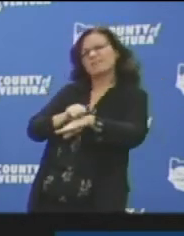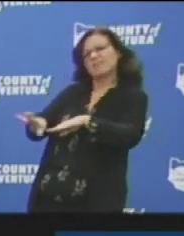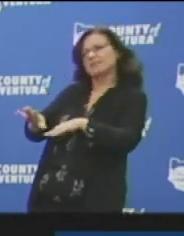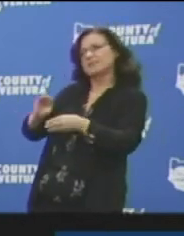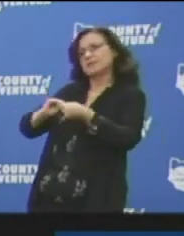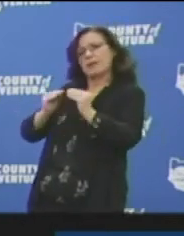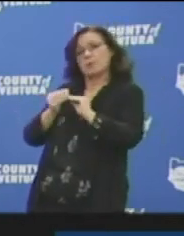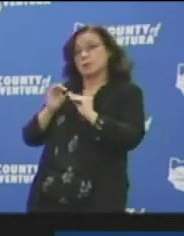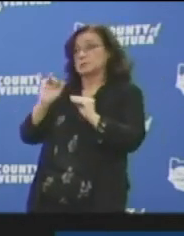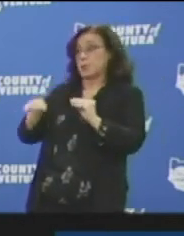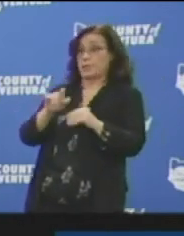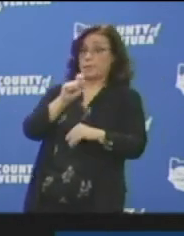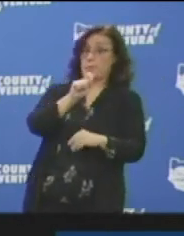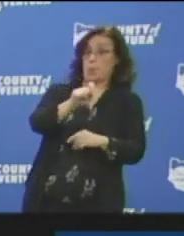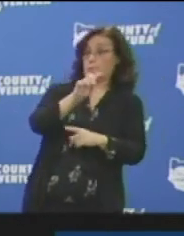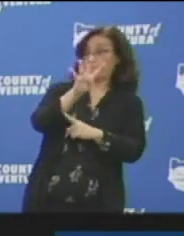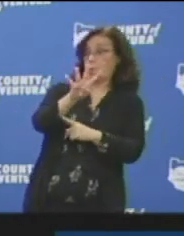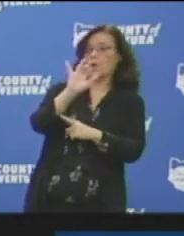positive development.